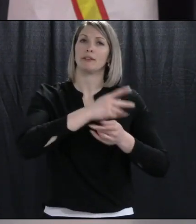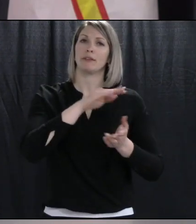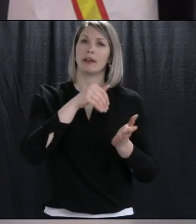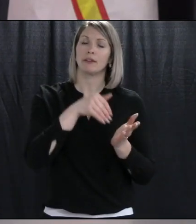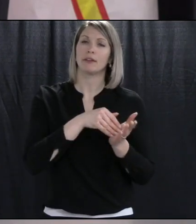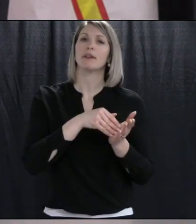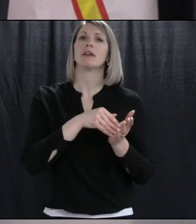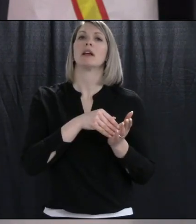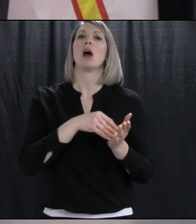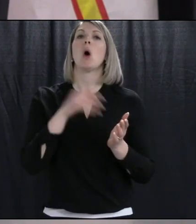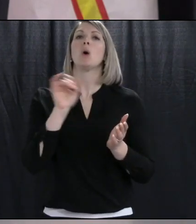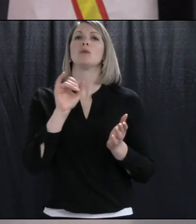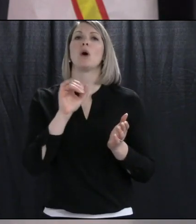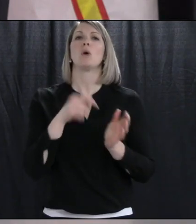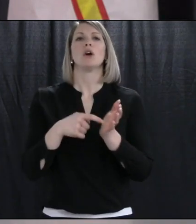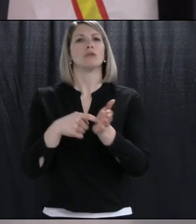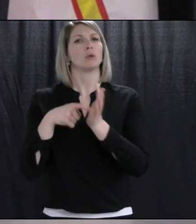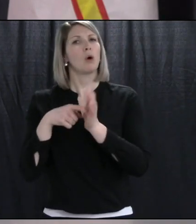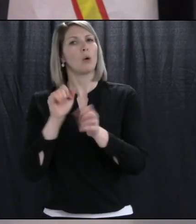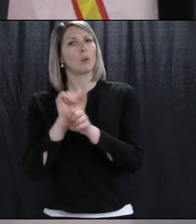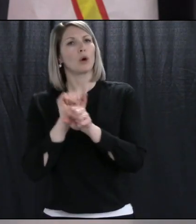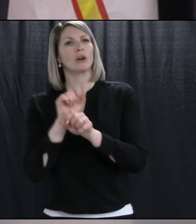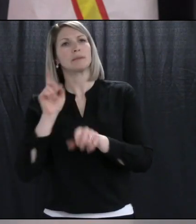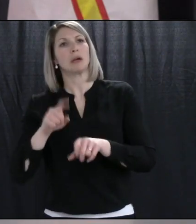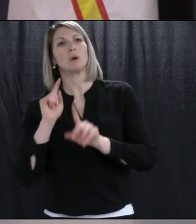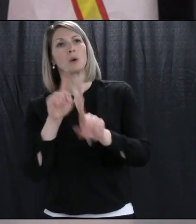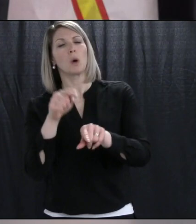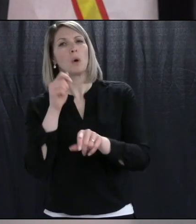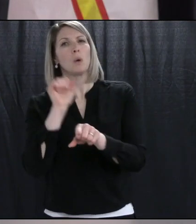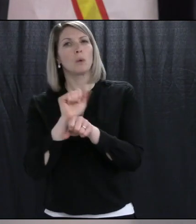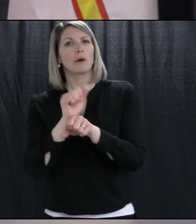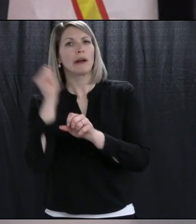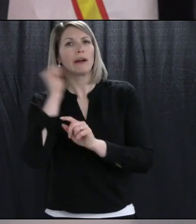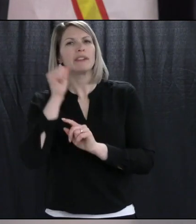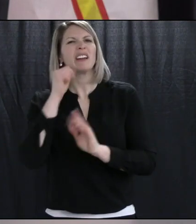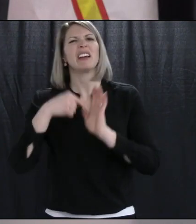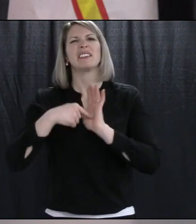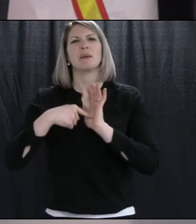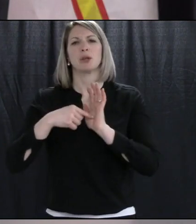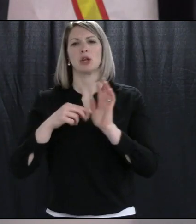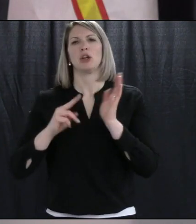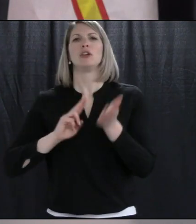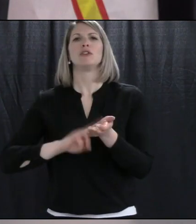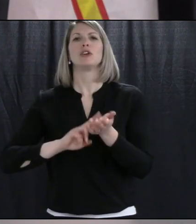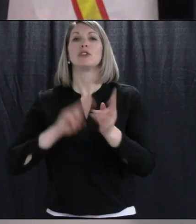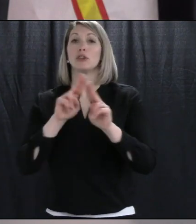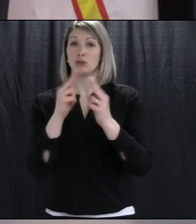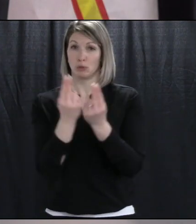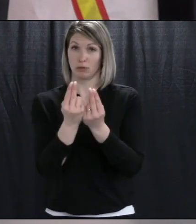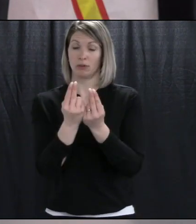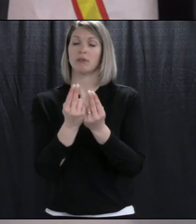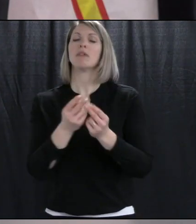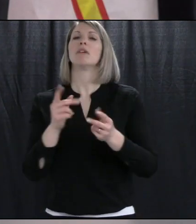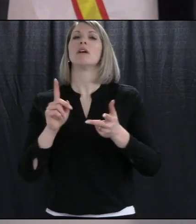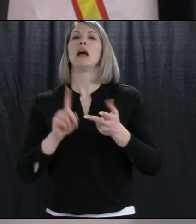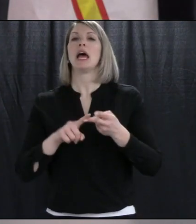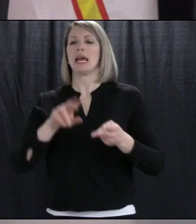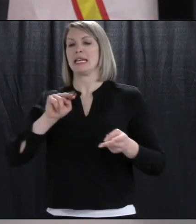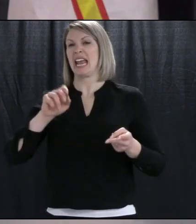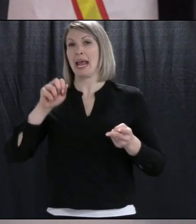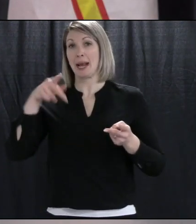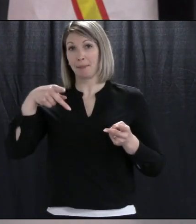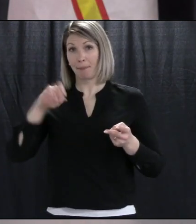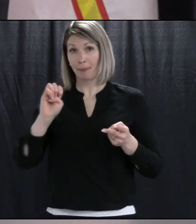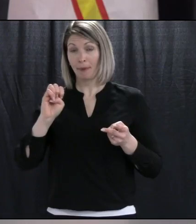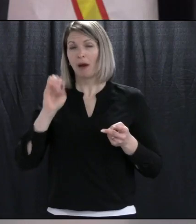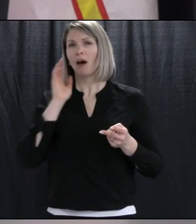place for essential workers as well. We know this is a priority, as an example, for the Nurses Union, as an example for NAPE. So if we